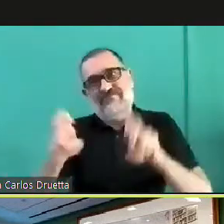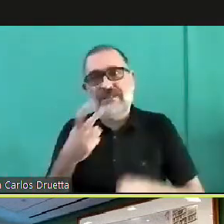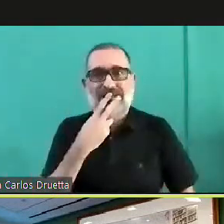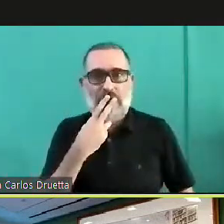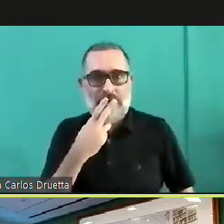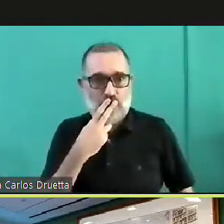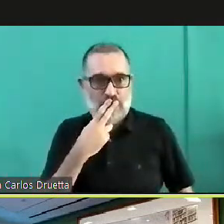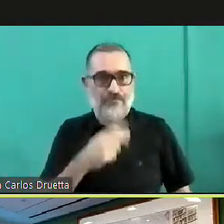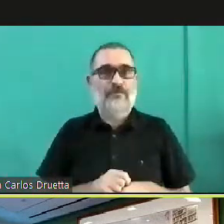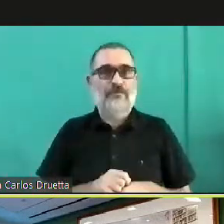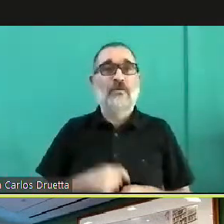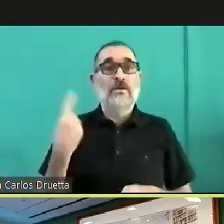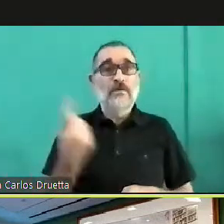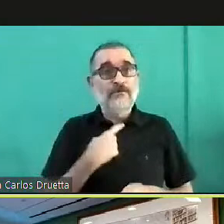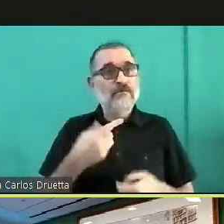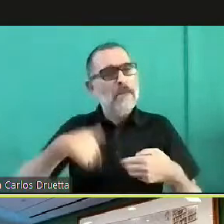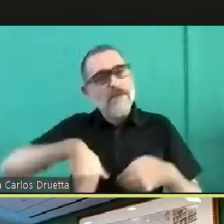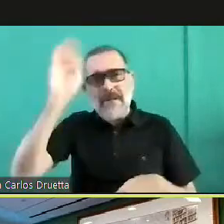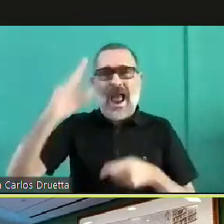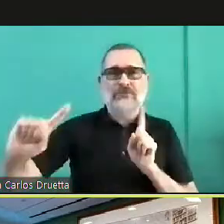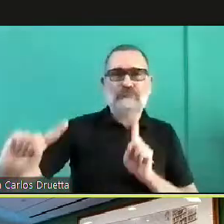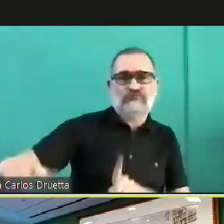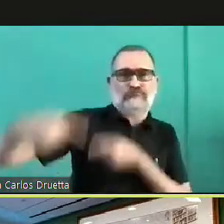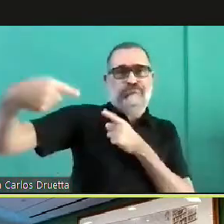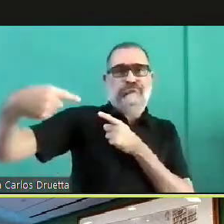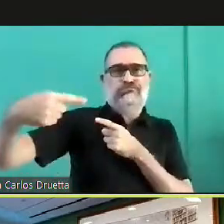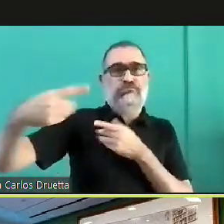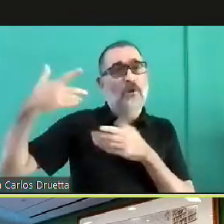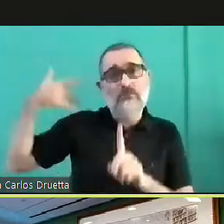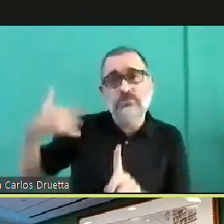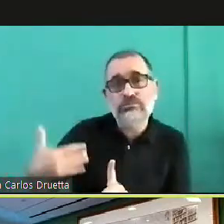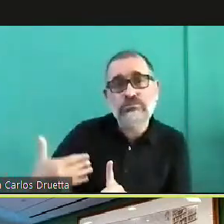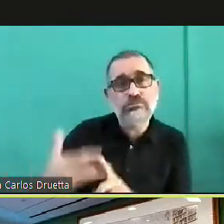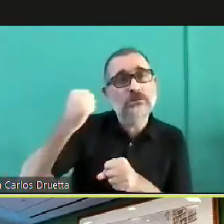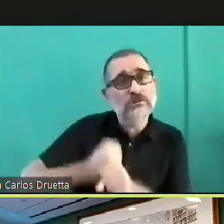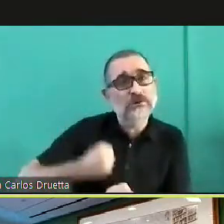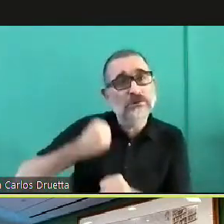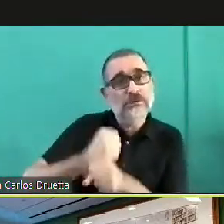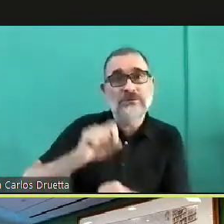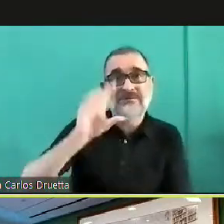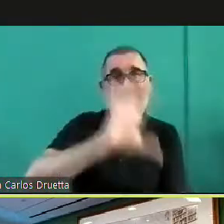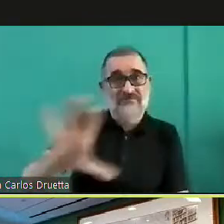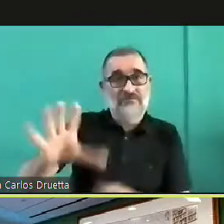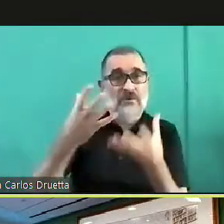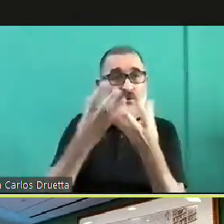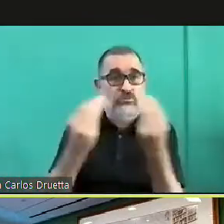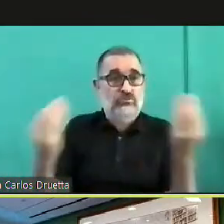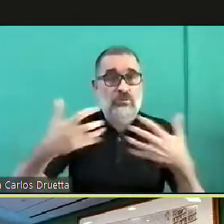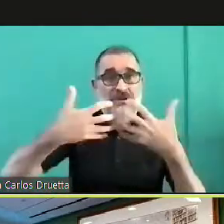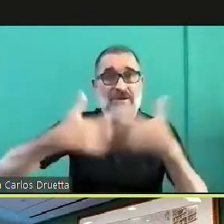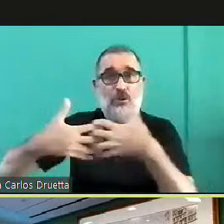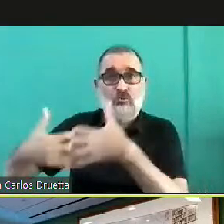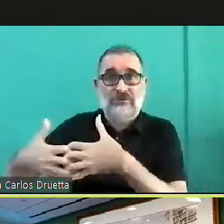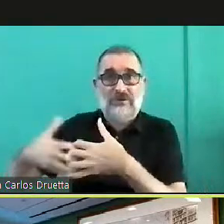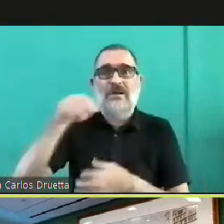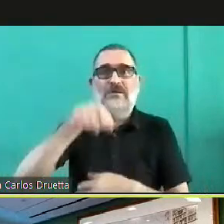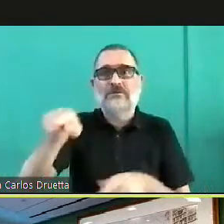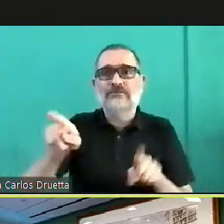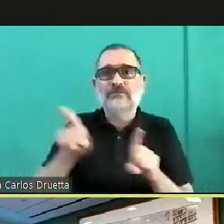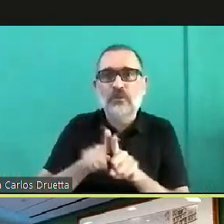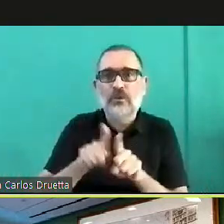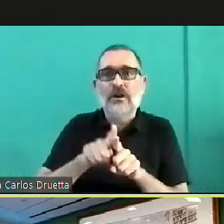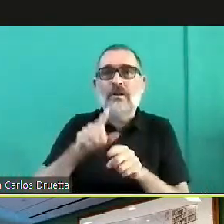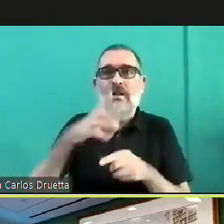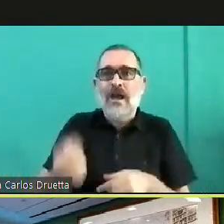congratulate this region for leading the way. Dr. Barboza, Dr. Hennis, and several others have highlighted that